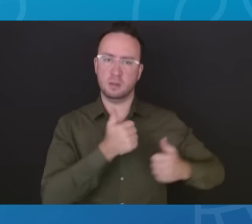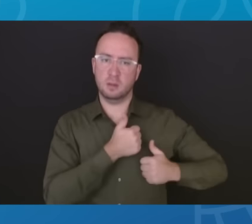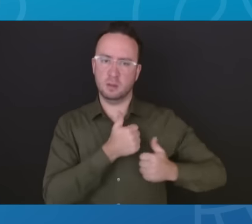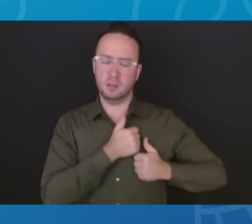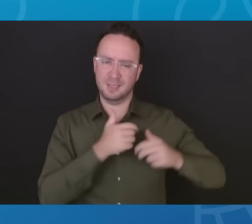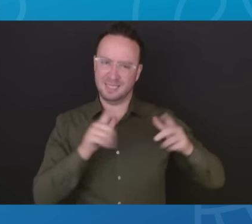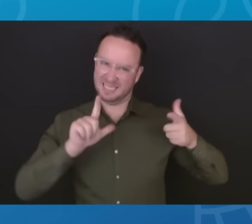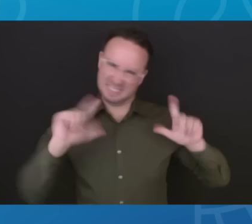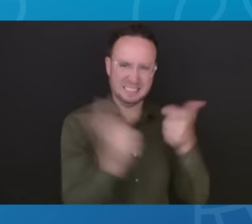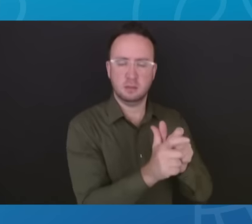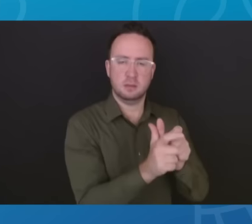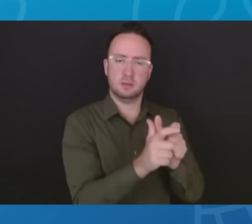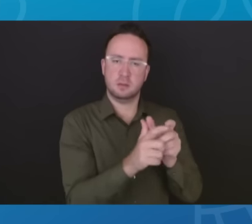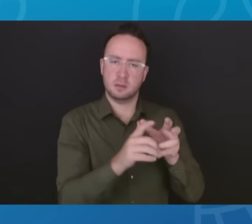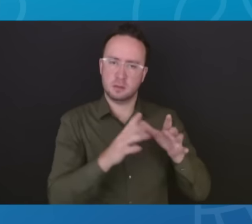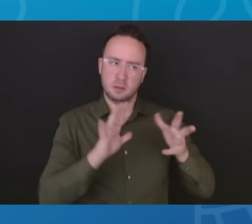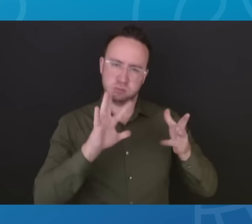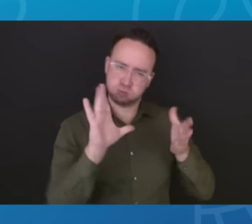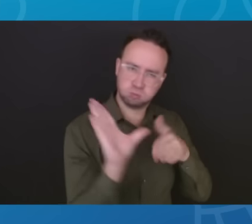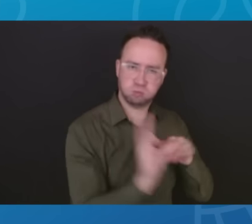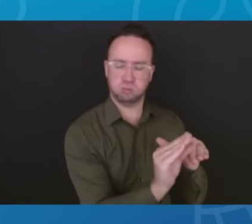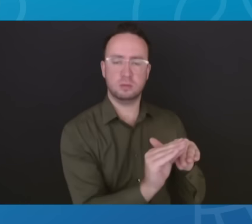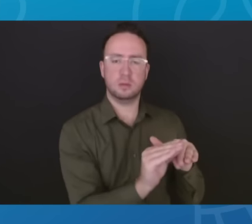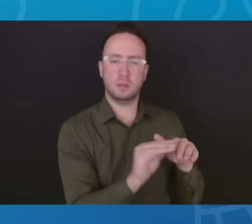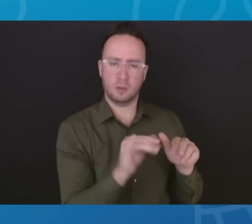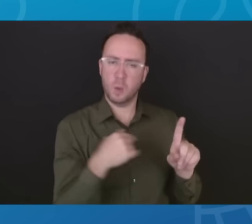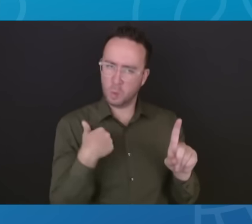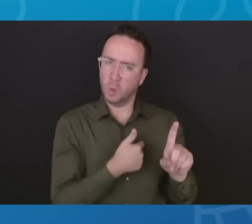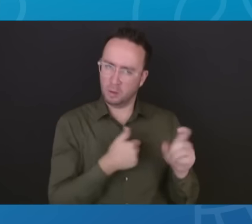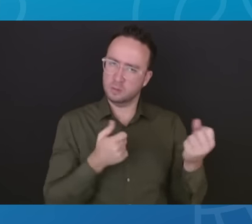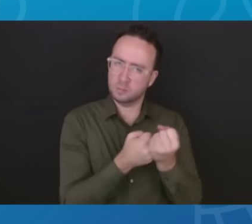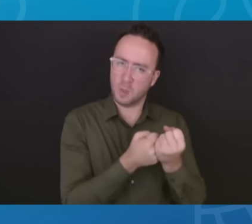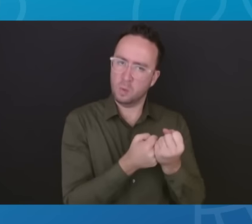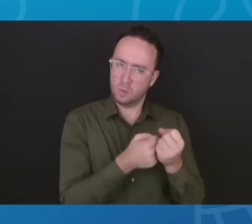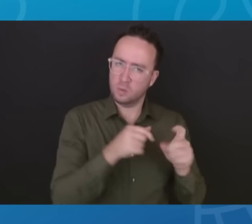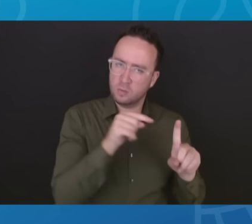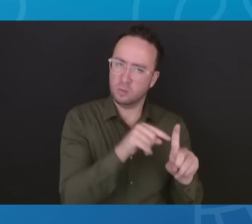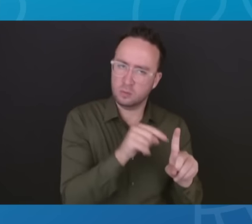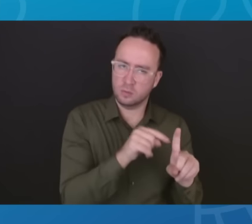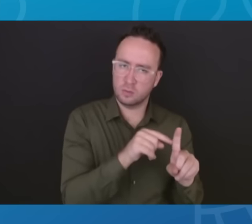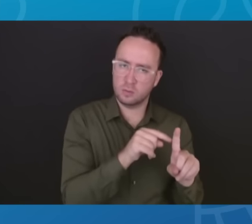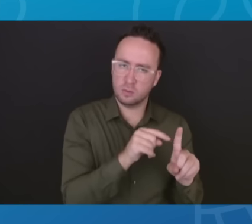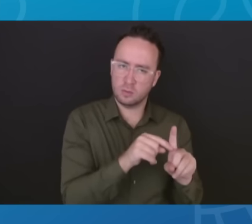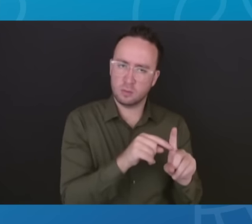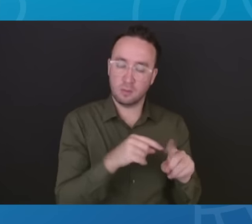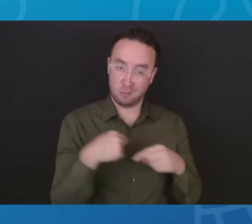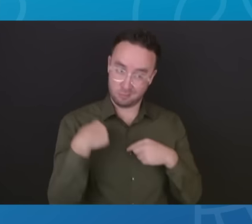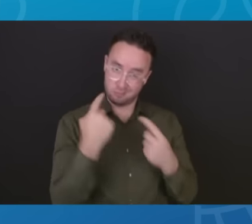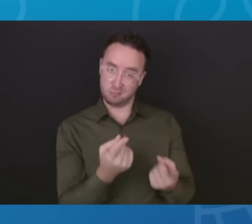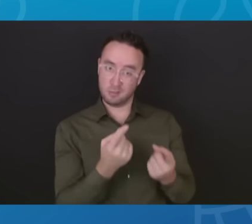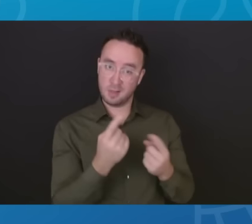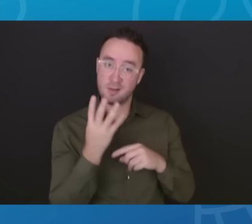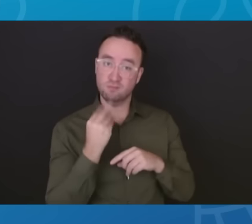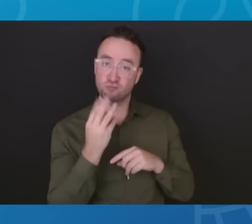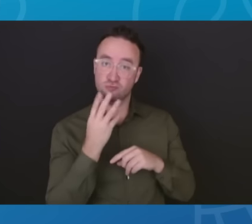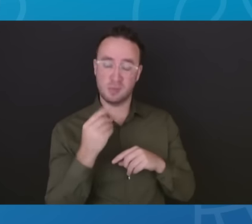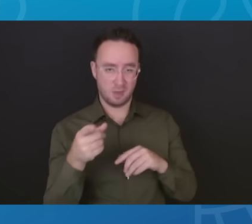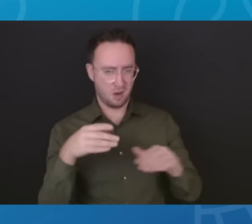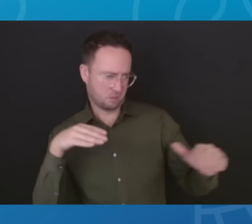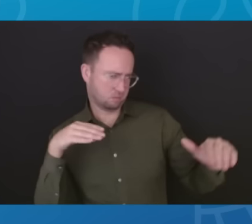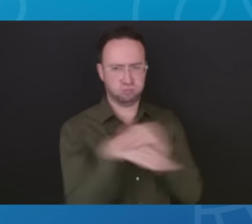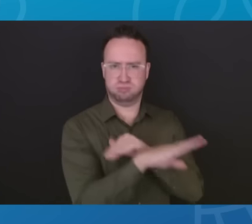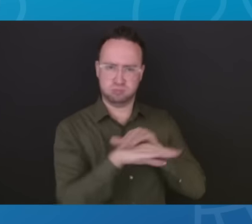Israel has gone in on what looked like limited operations and has stayed for months or for years. And ultimately, that's not the outcome that we want to